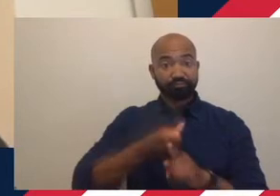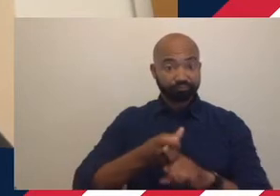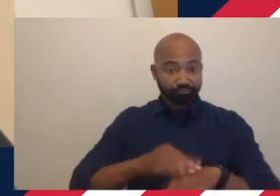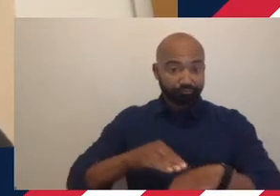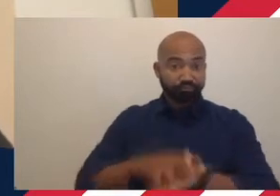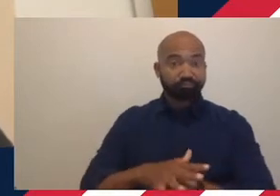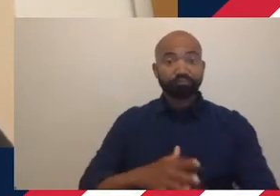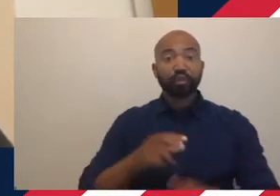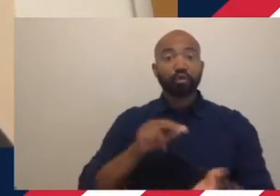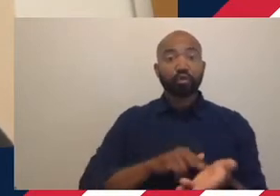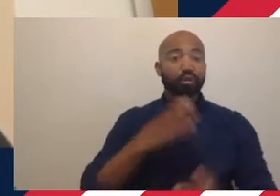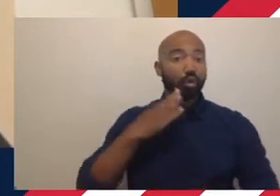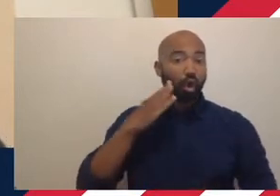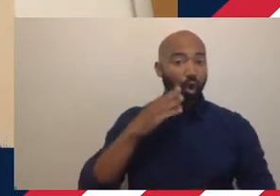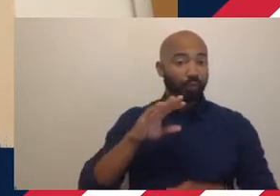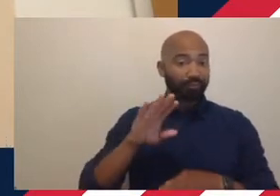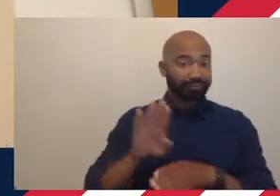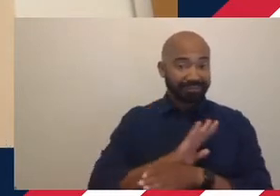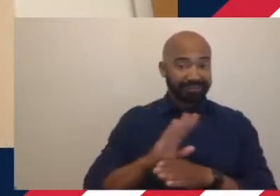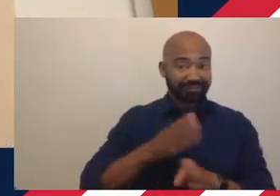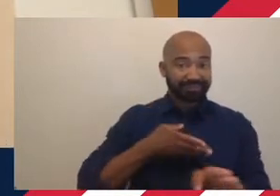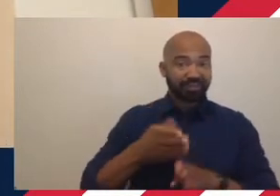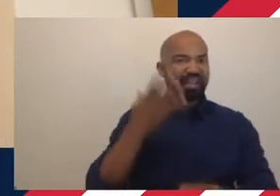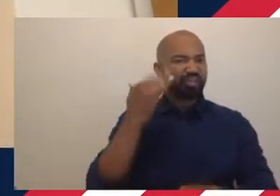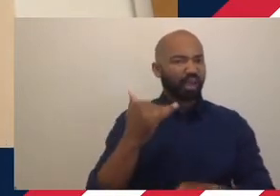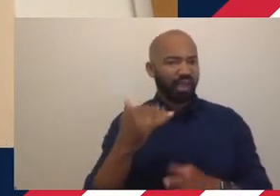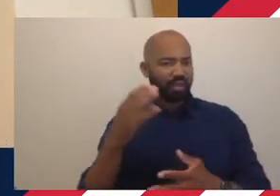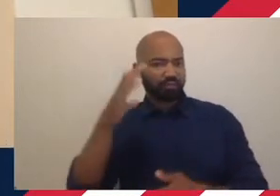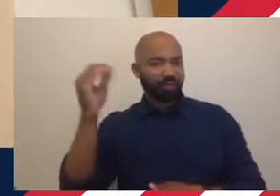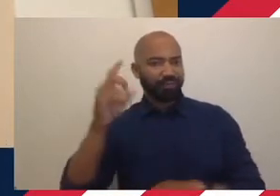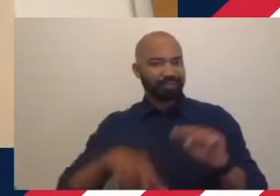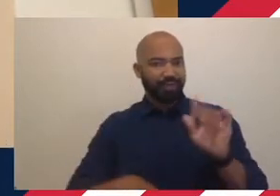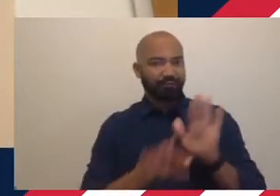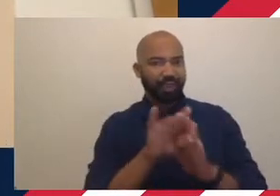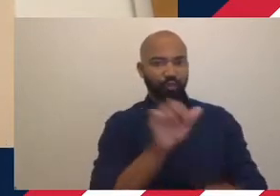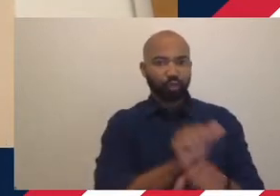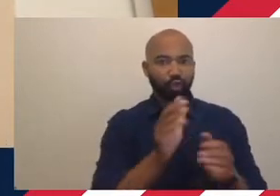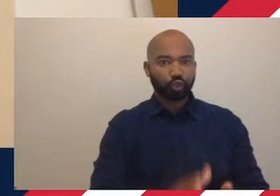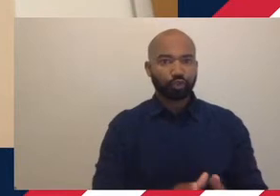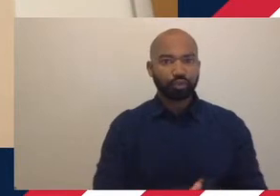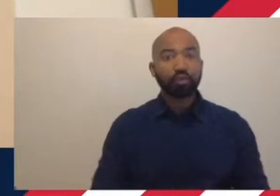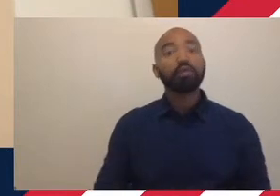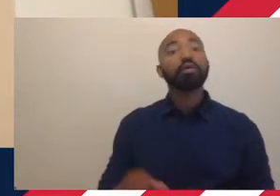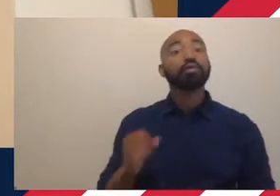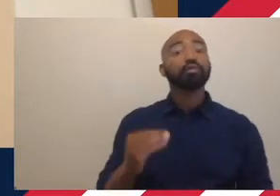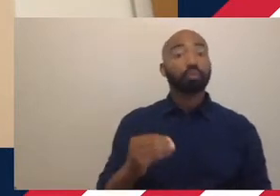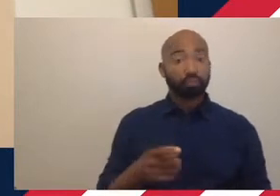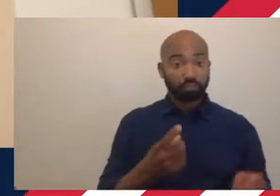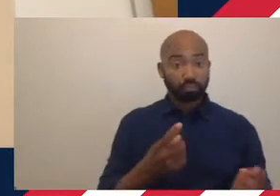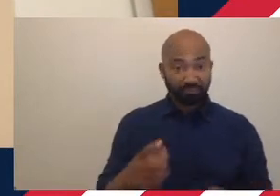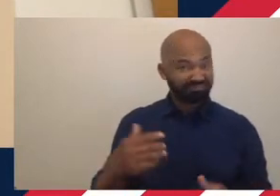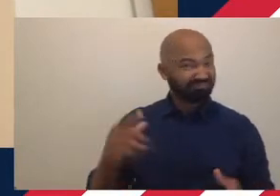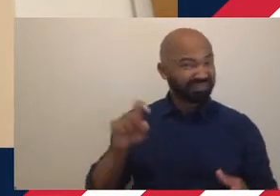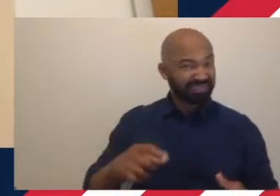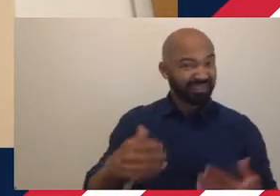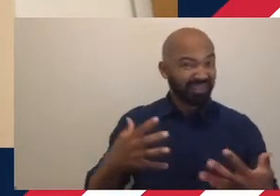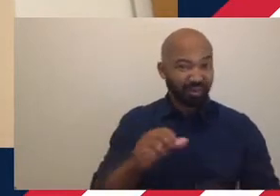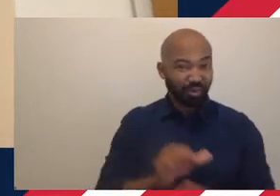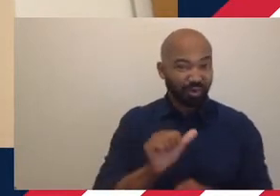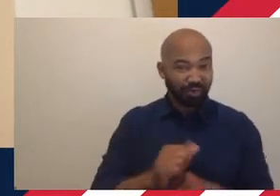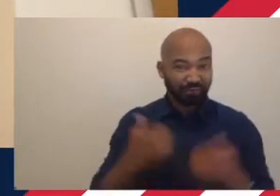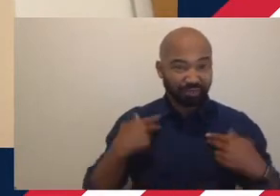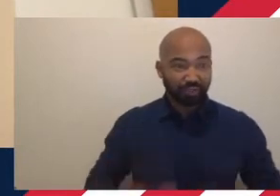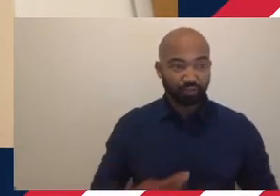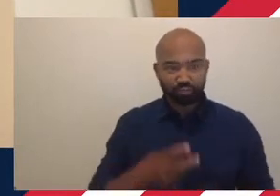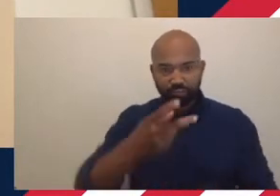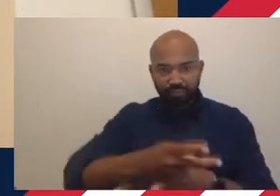a big reason why employers cannot find work. I work on the floor where residents are bedbound. It takes a lot of physical labor to take care of these